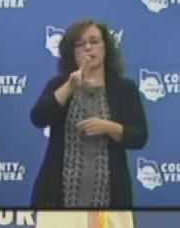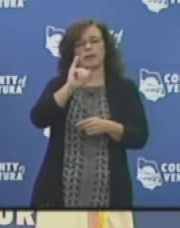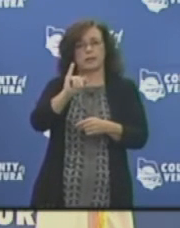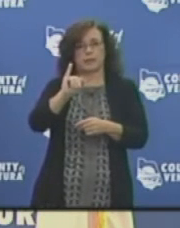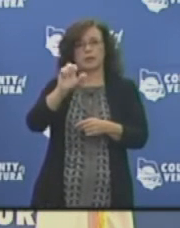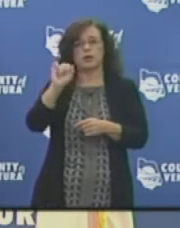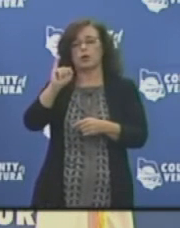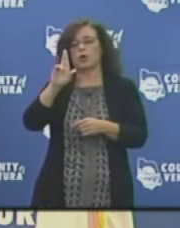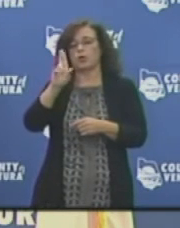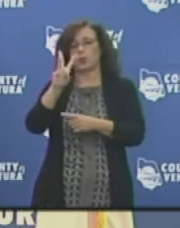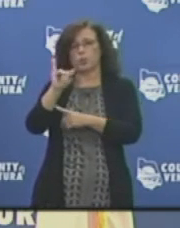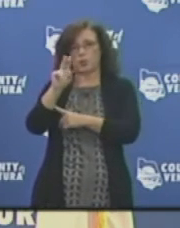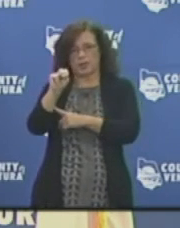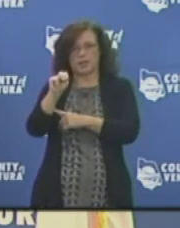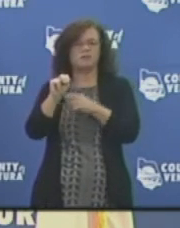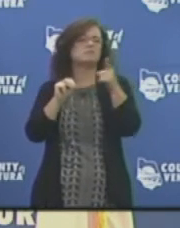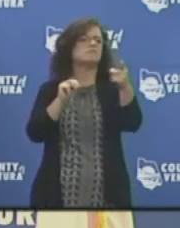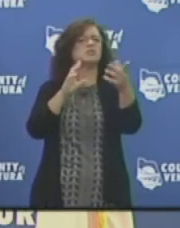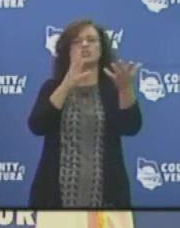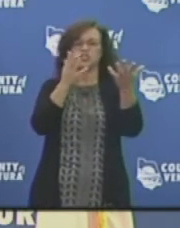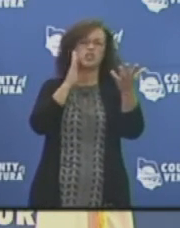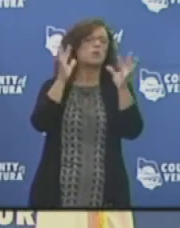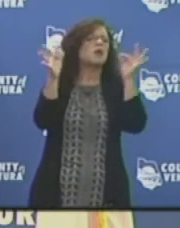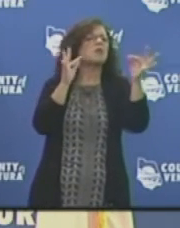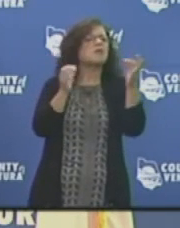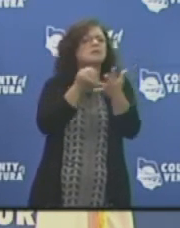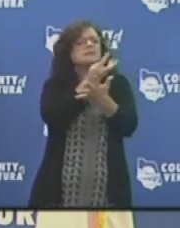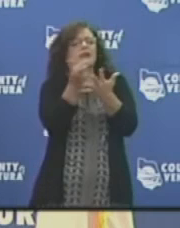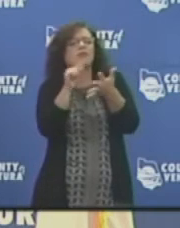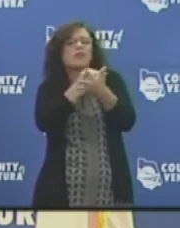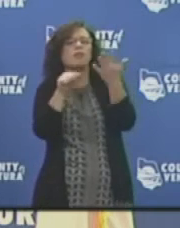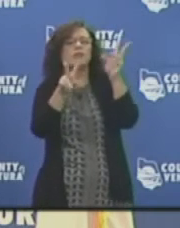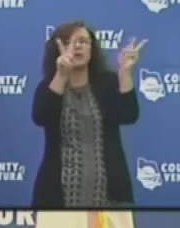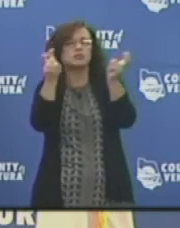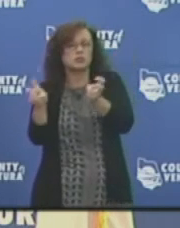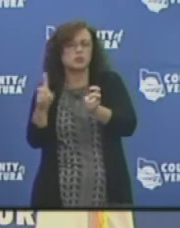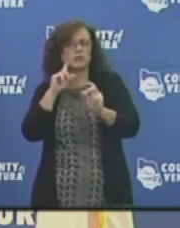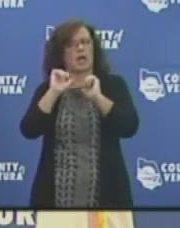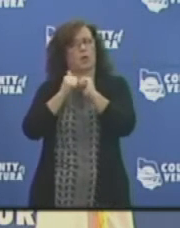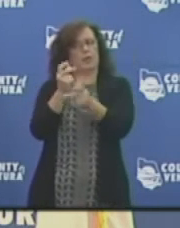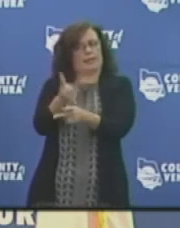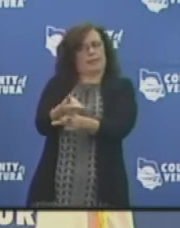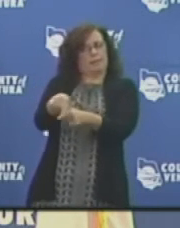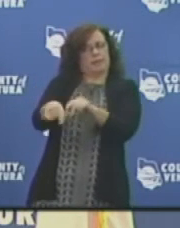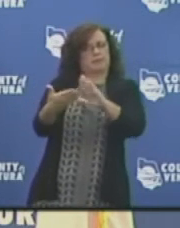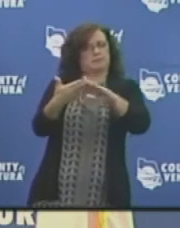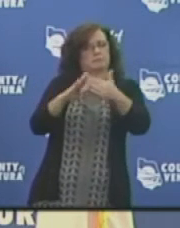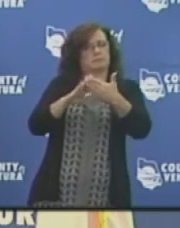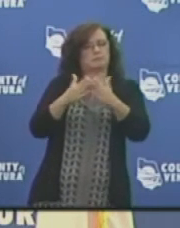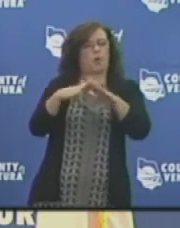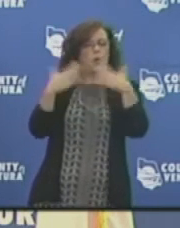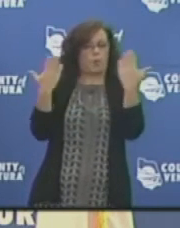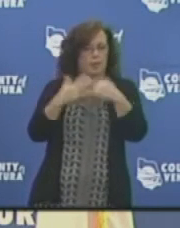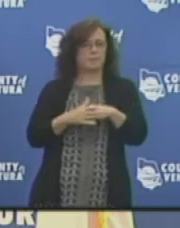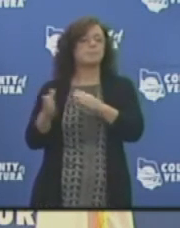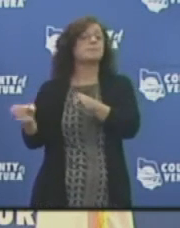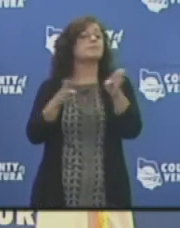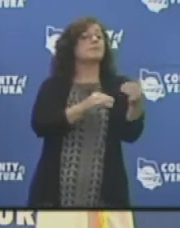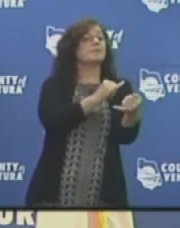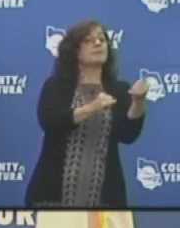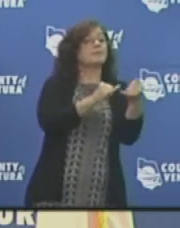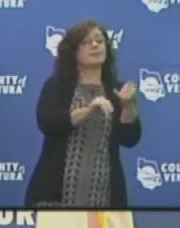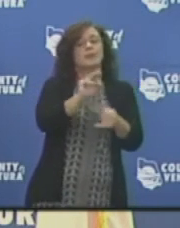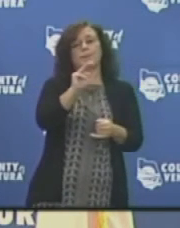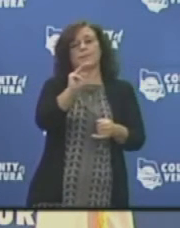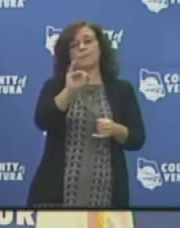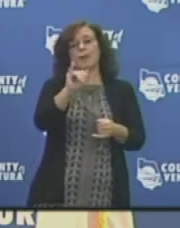doing just to keep our doors open and healthy. And then Mr. Mike Powers, so proud to work with him. I know